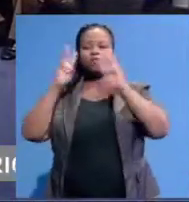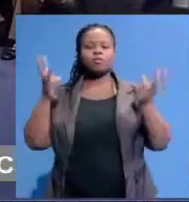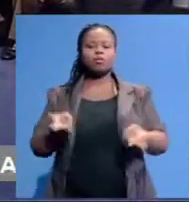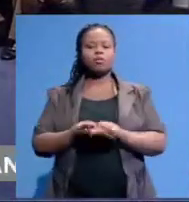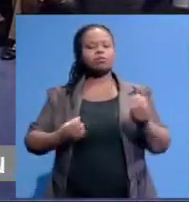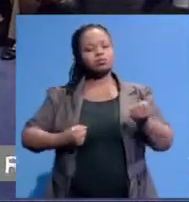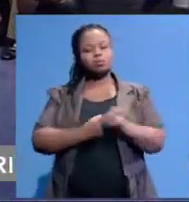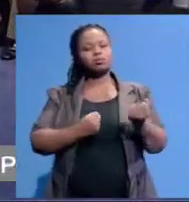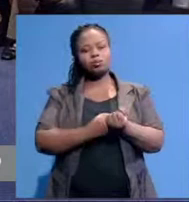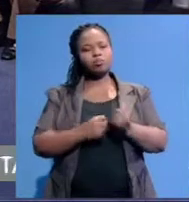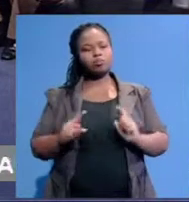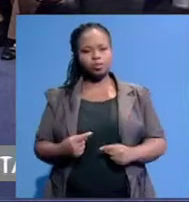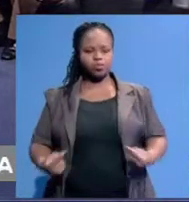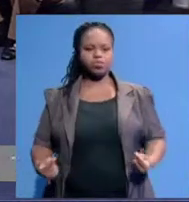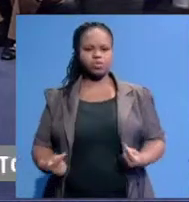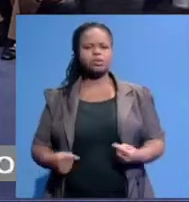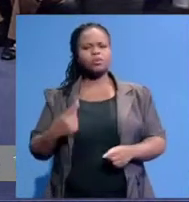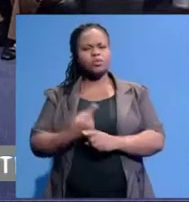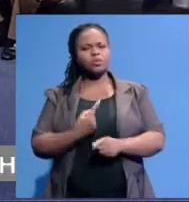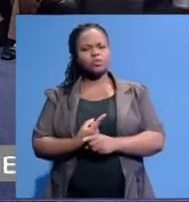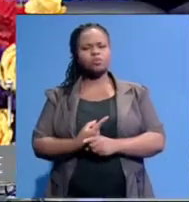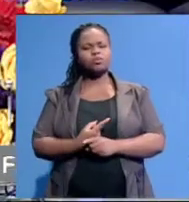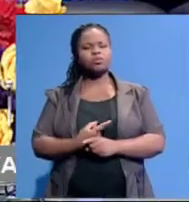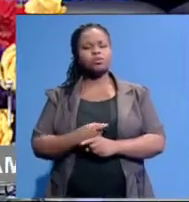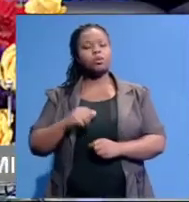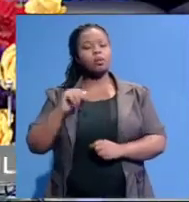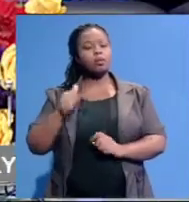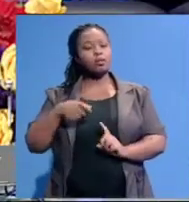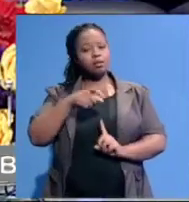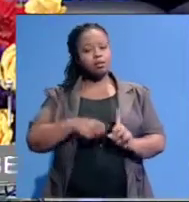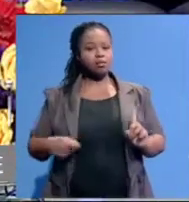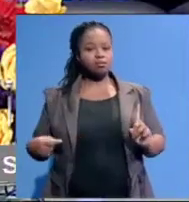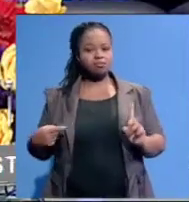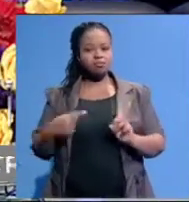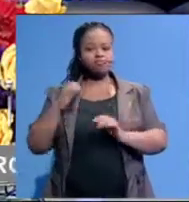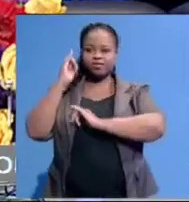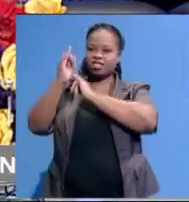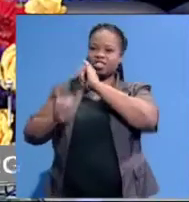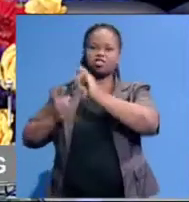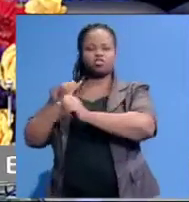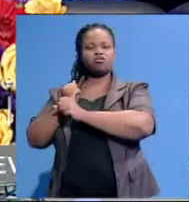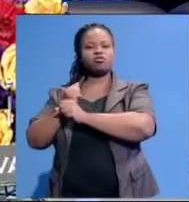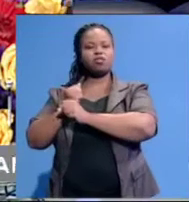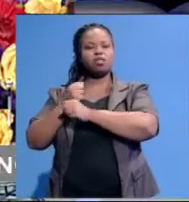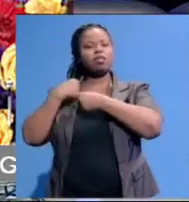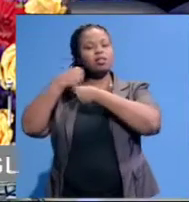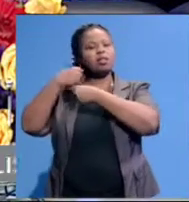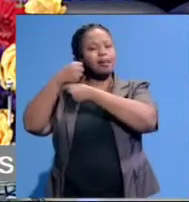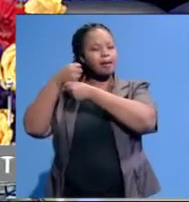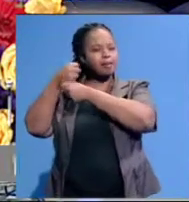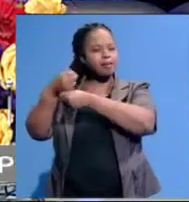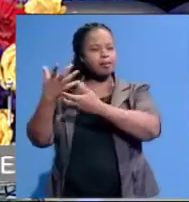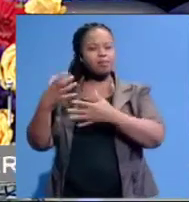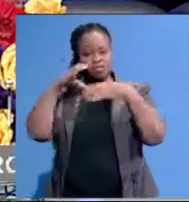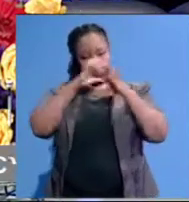through political links and so on. So that campaign of the international campaign focused on